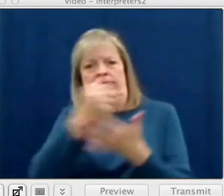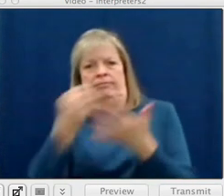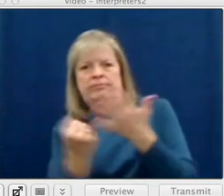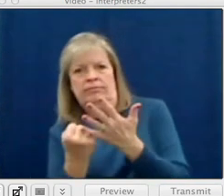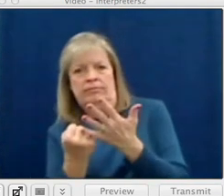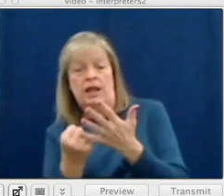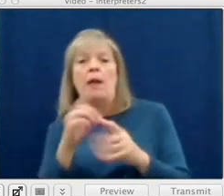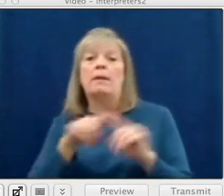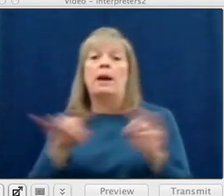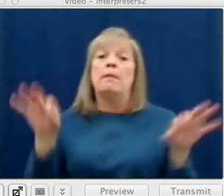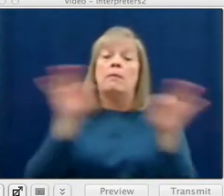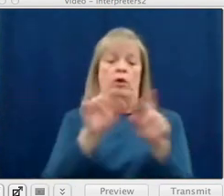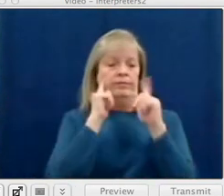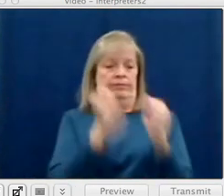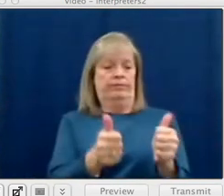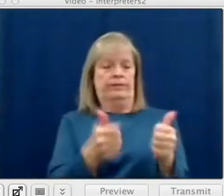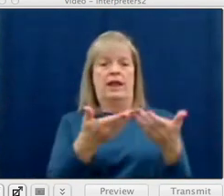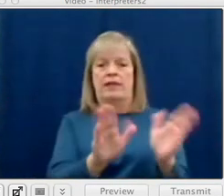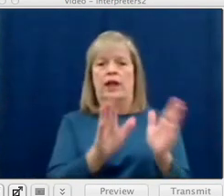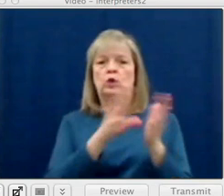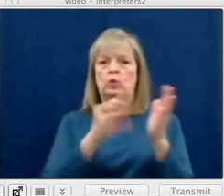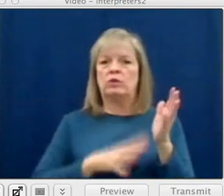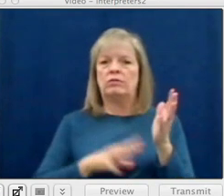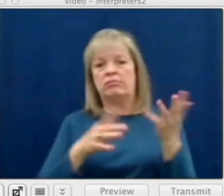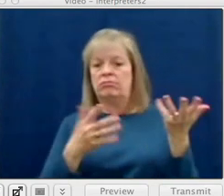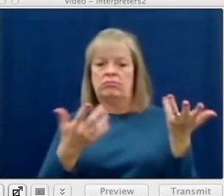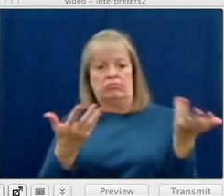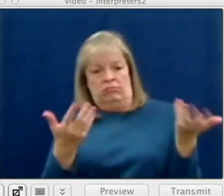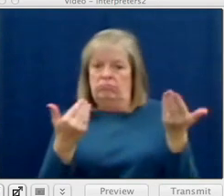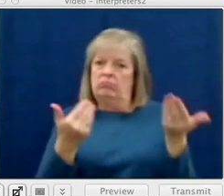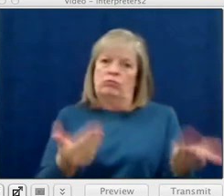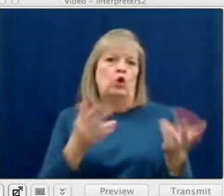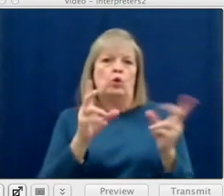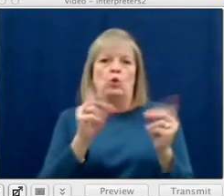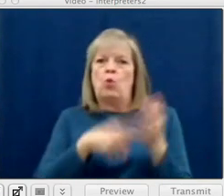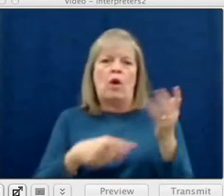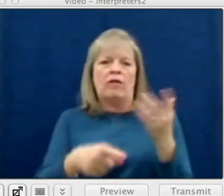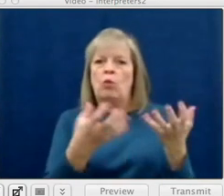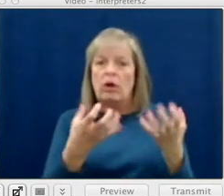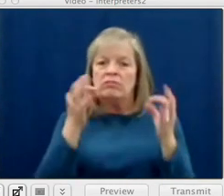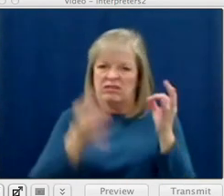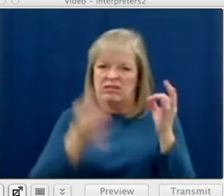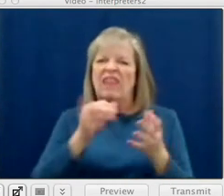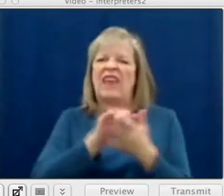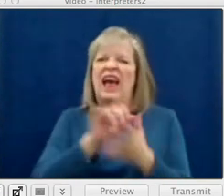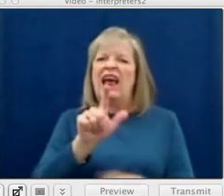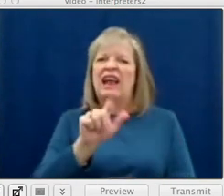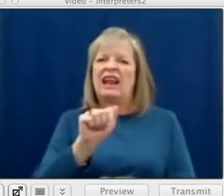prioritized. All right, I'm going to pause here now and see